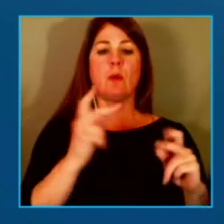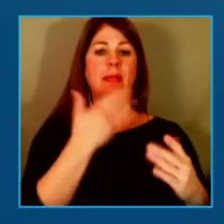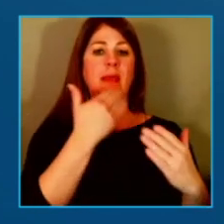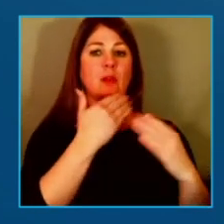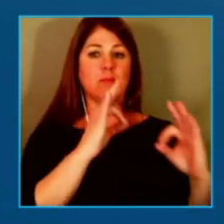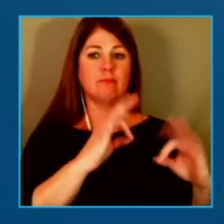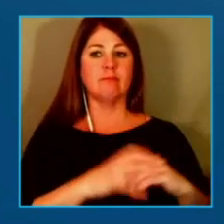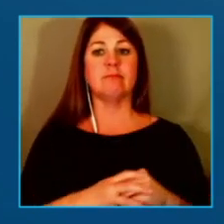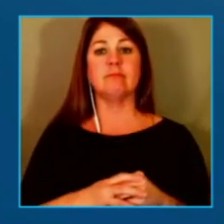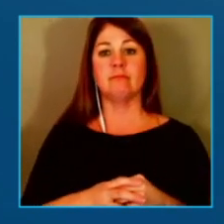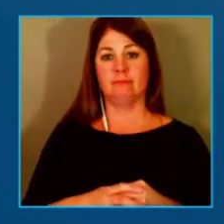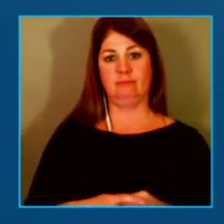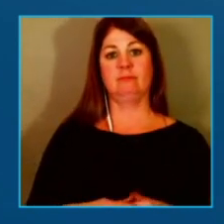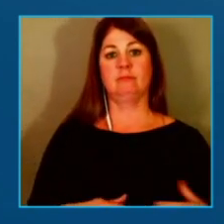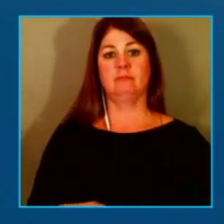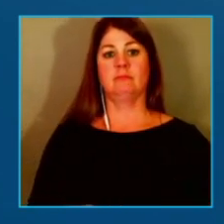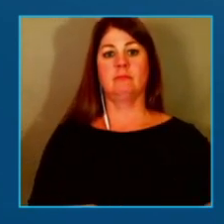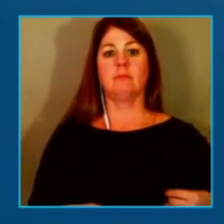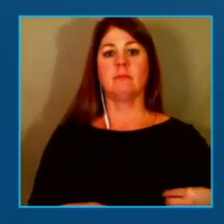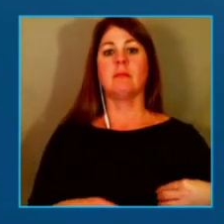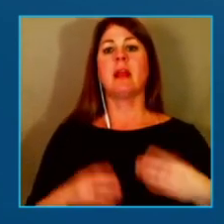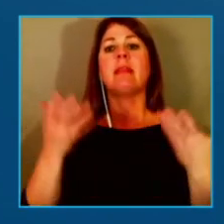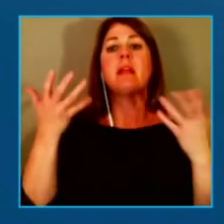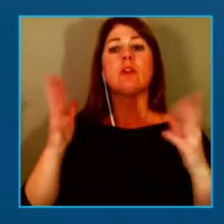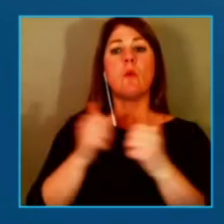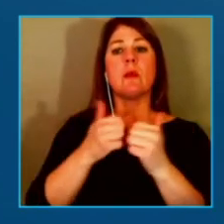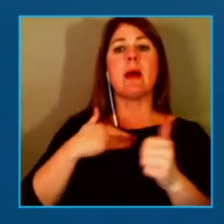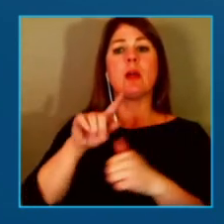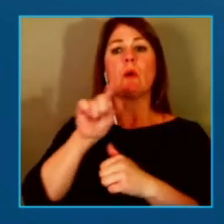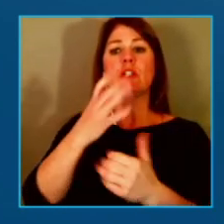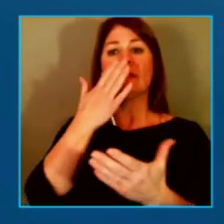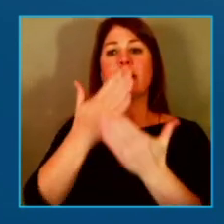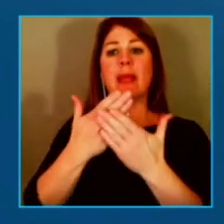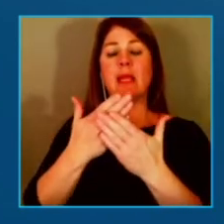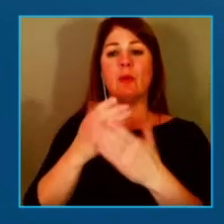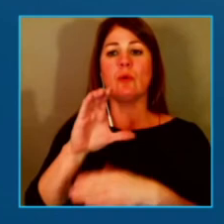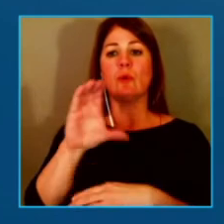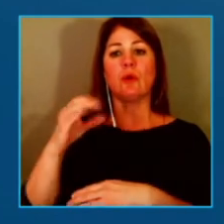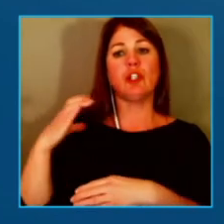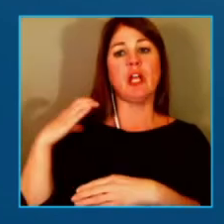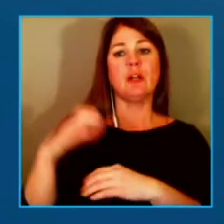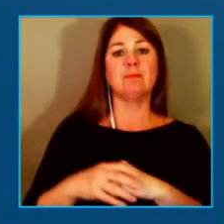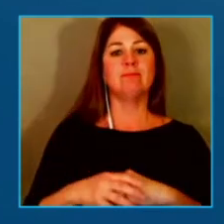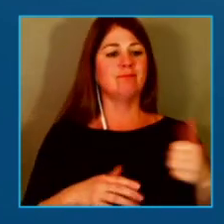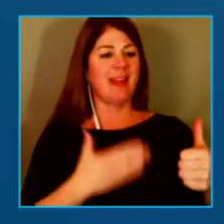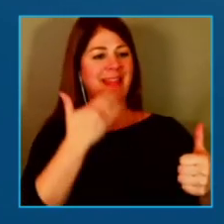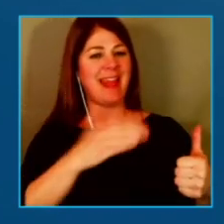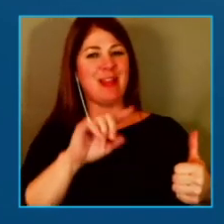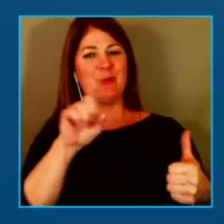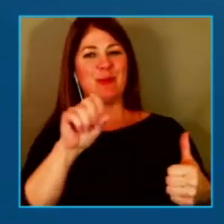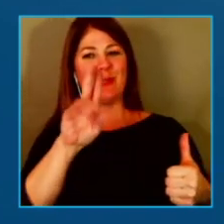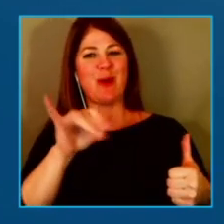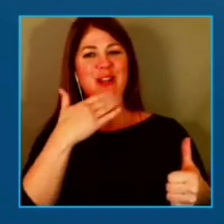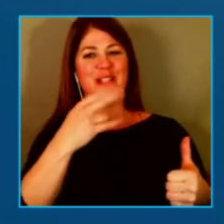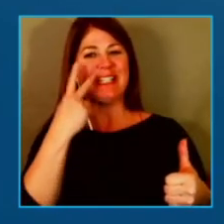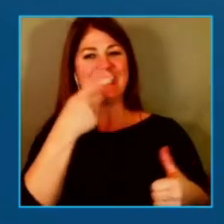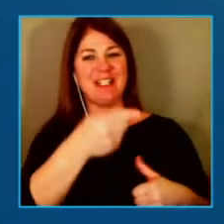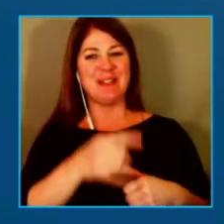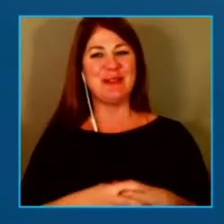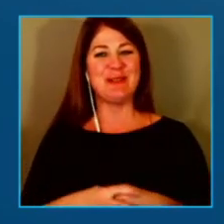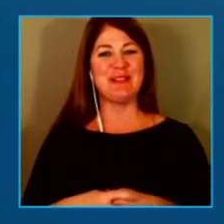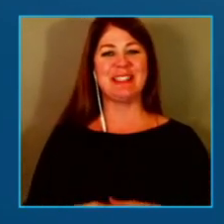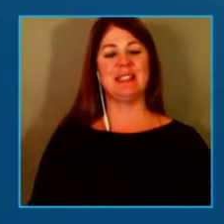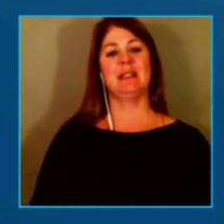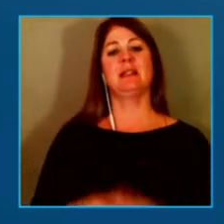Right. That's the end of my questions, Madam Co-Chair. Thank you, Mr. Zodi. Good to see you. You too. We have in